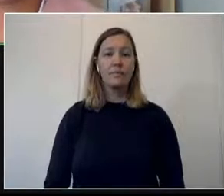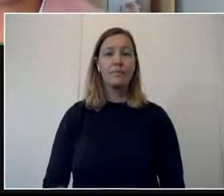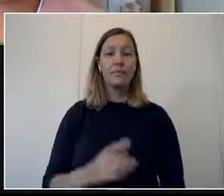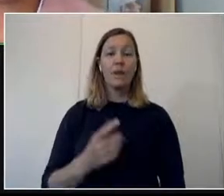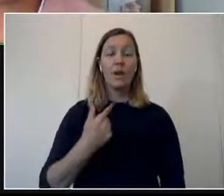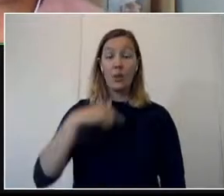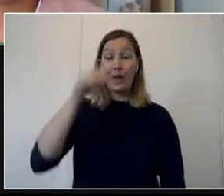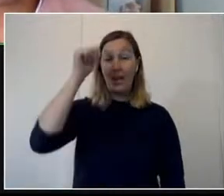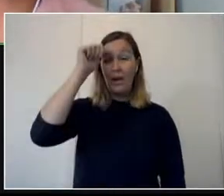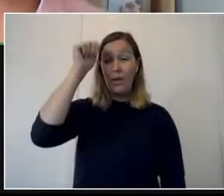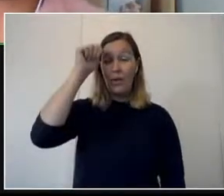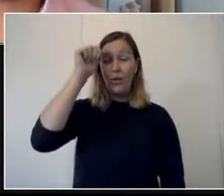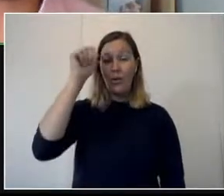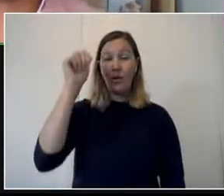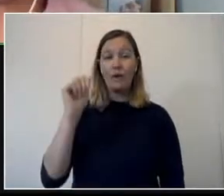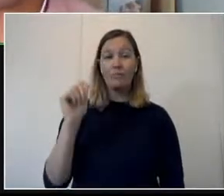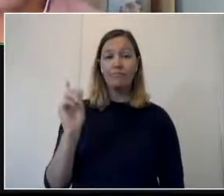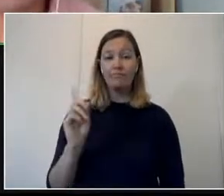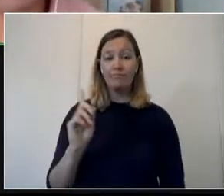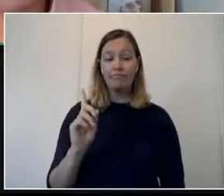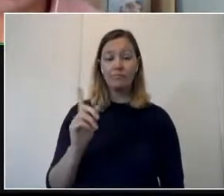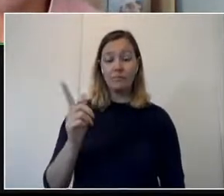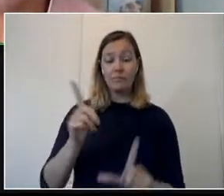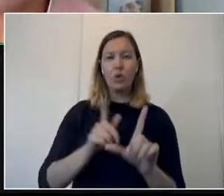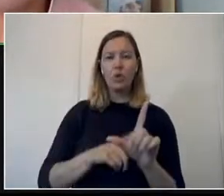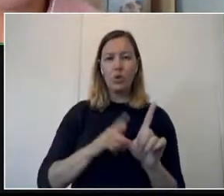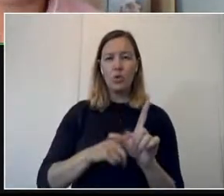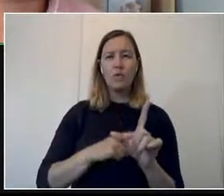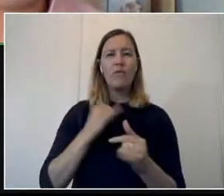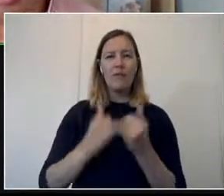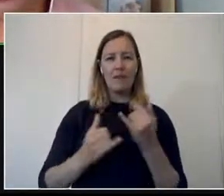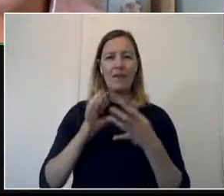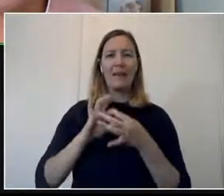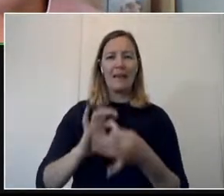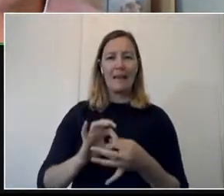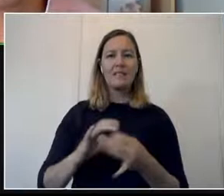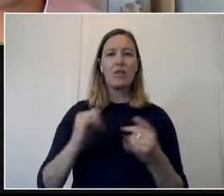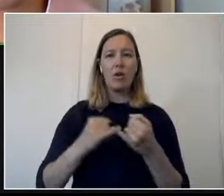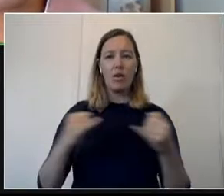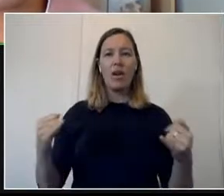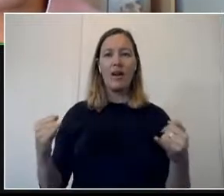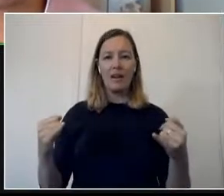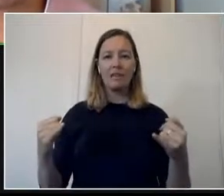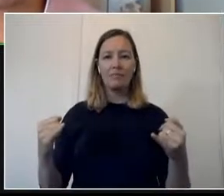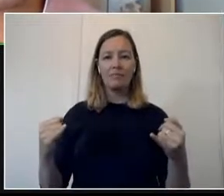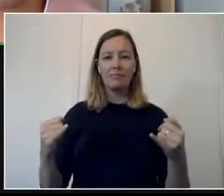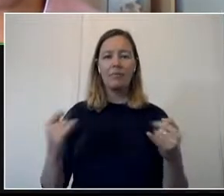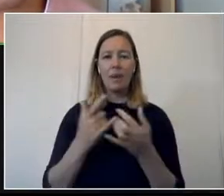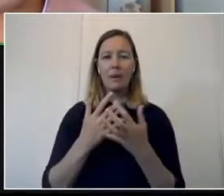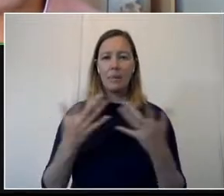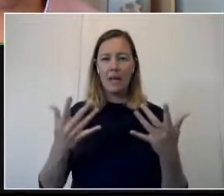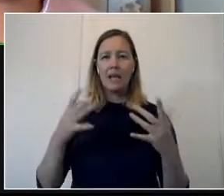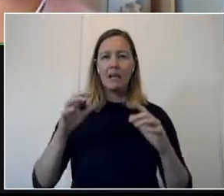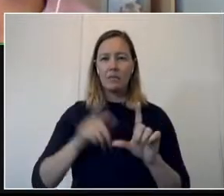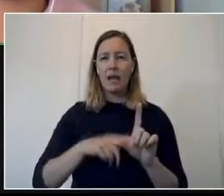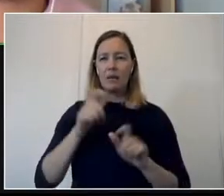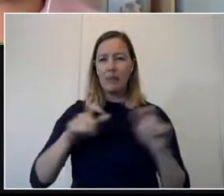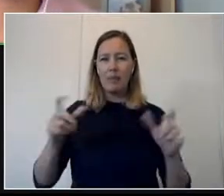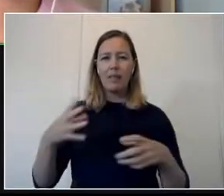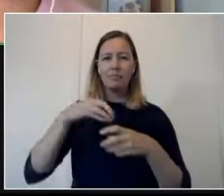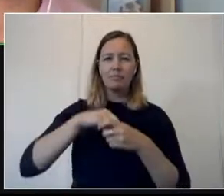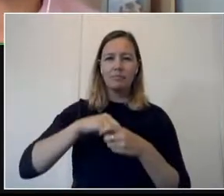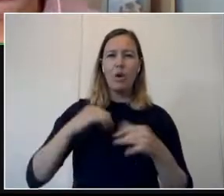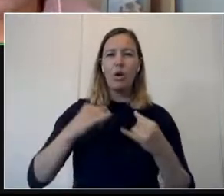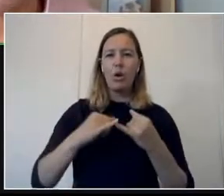that our youth are very much engaged online. There is such a high engagement online that we are working